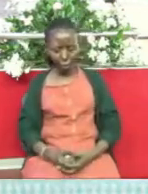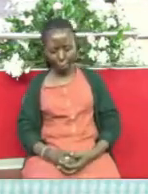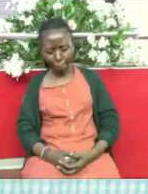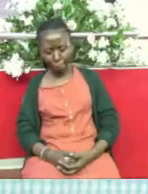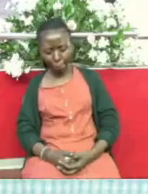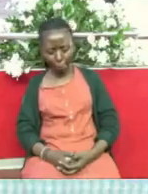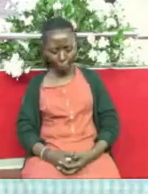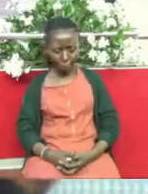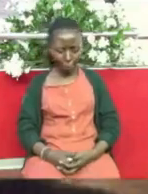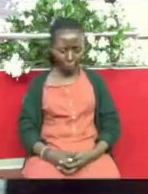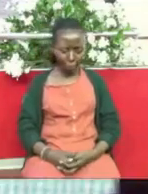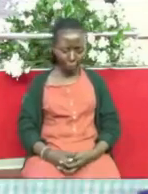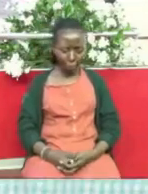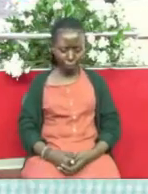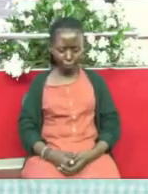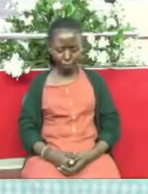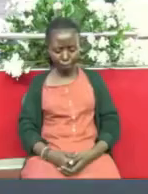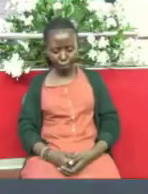been living with a fear of death.